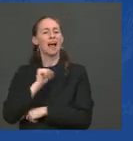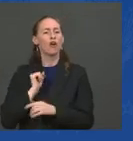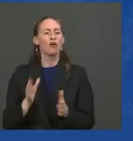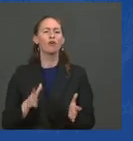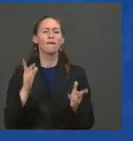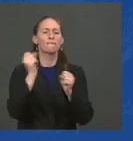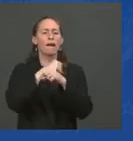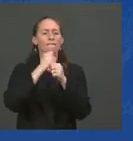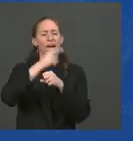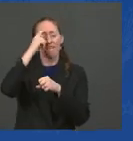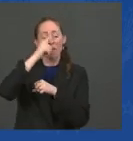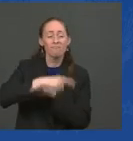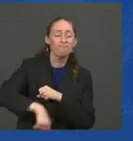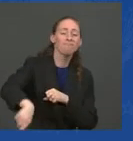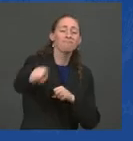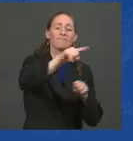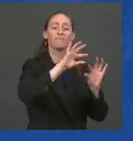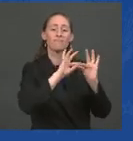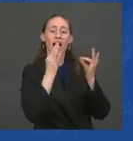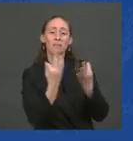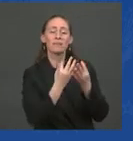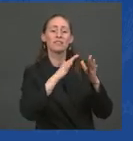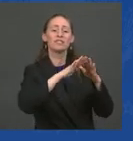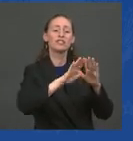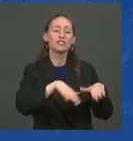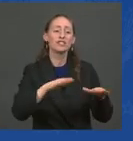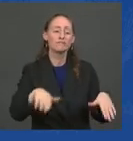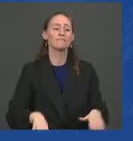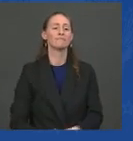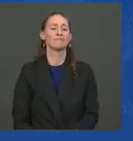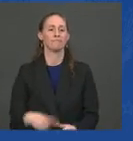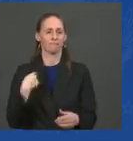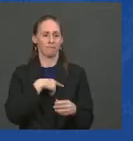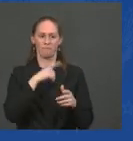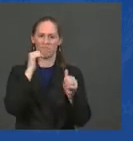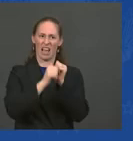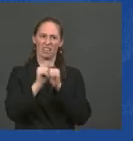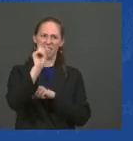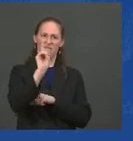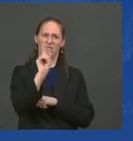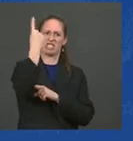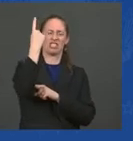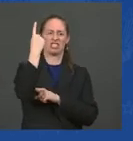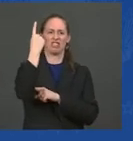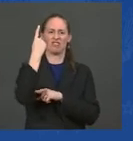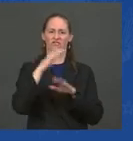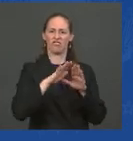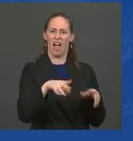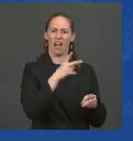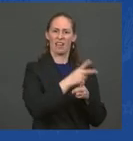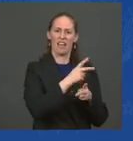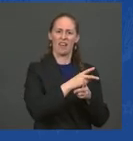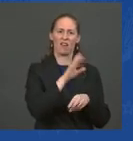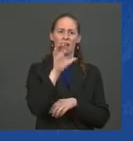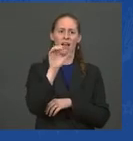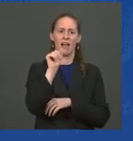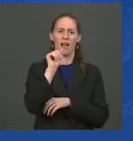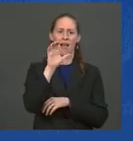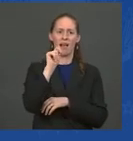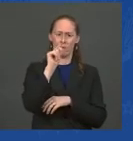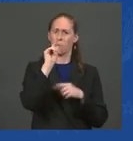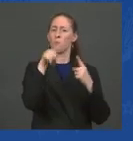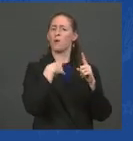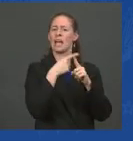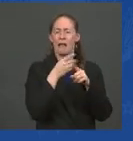families, passing the first Child Care Act we've seen in this country since World War II, passing the Family and Medical Leave Act.